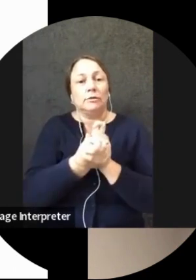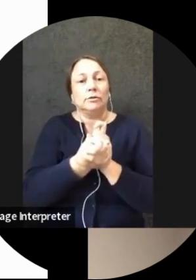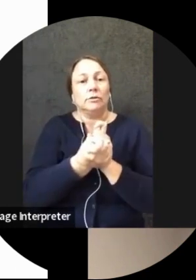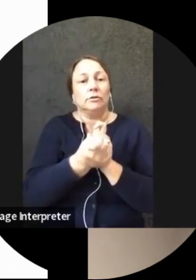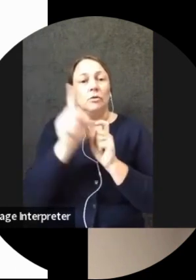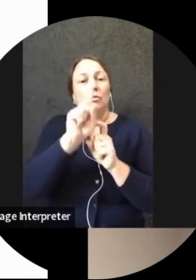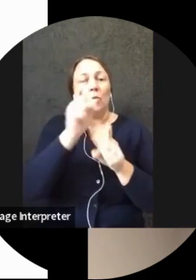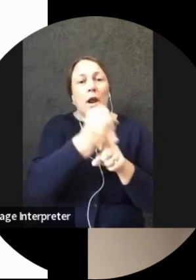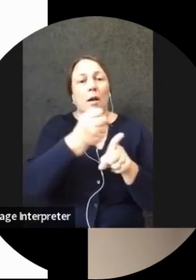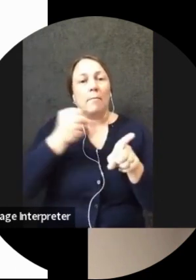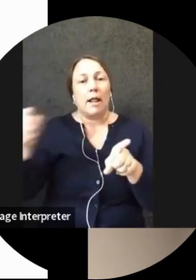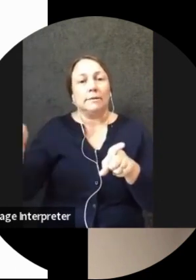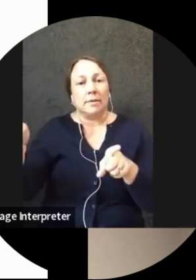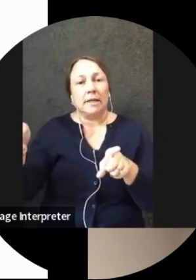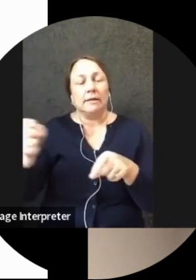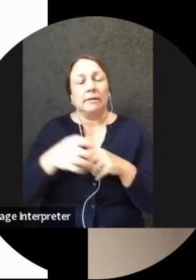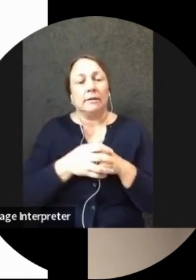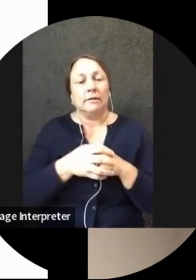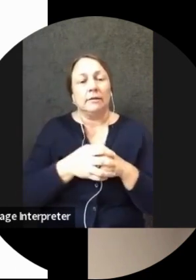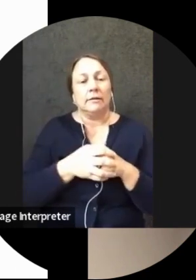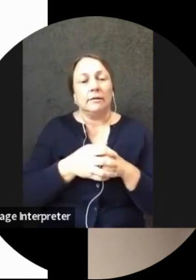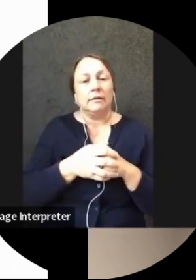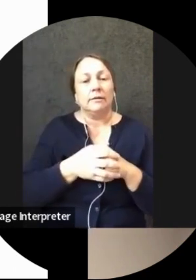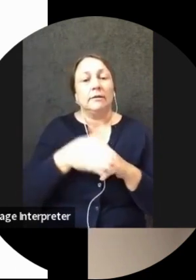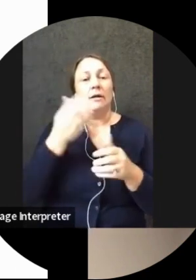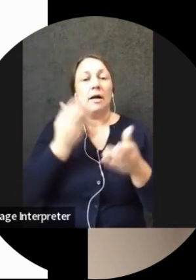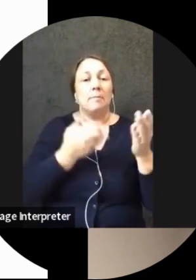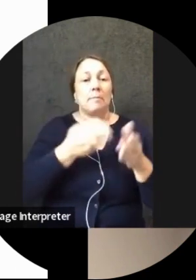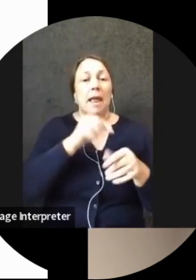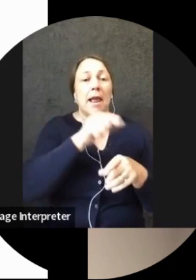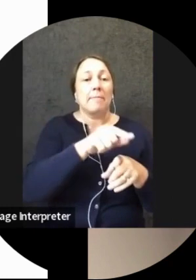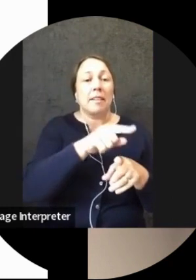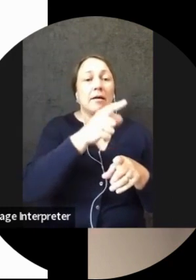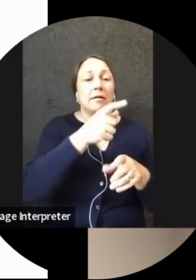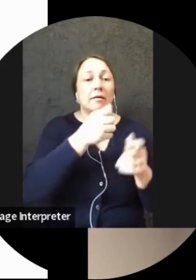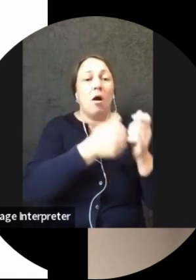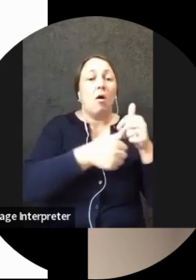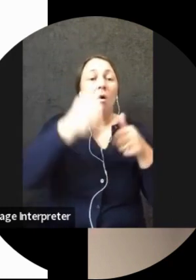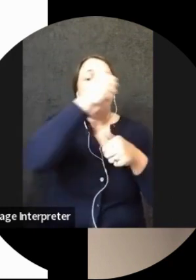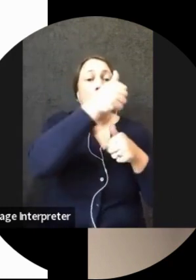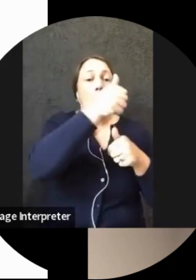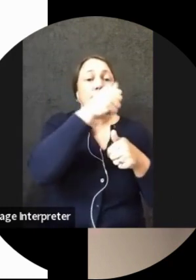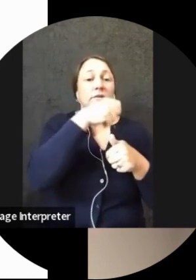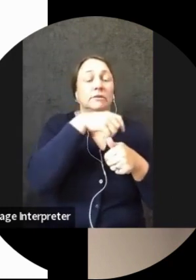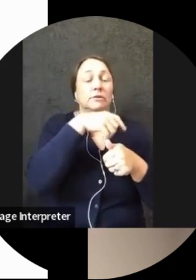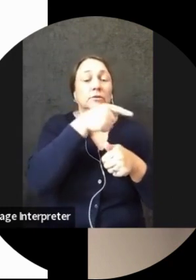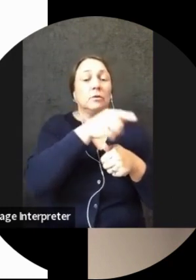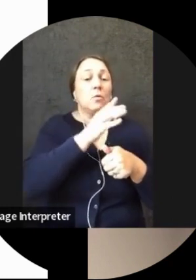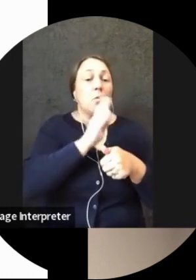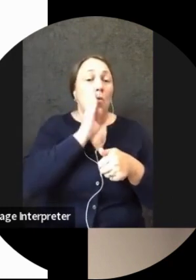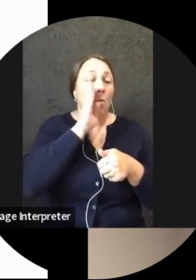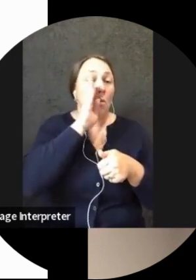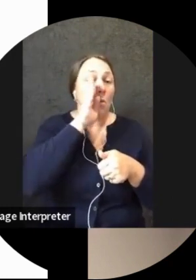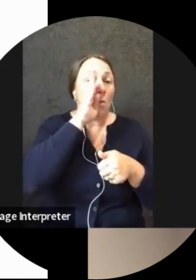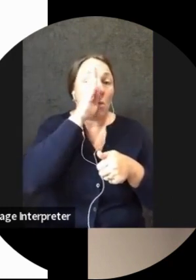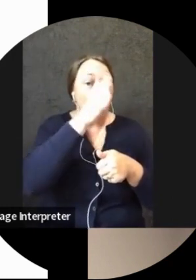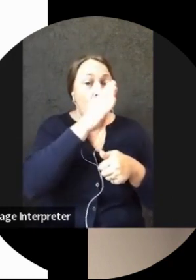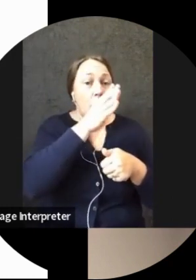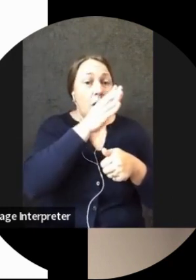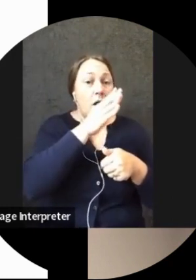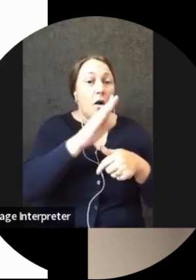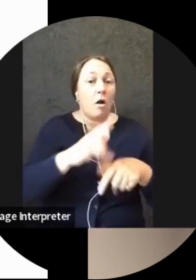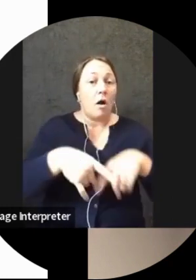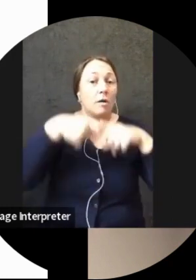placement. Even though a hearing officer may uphold a recommendation for expulsion, it goes